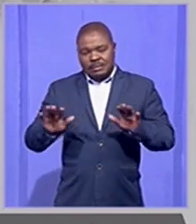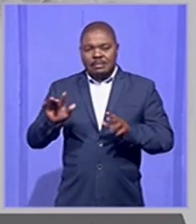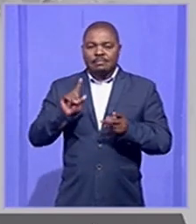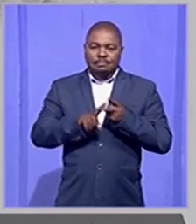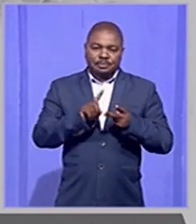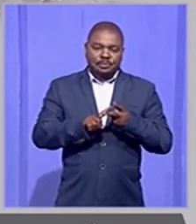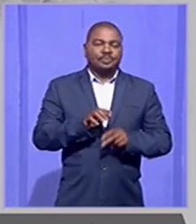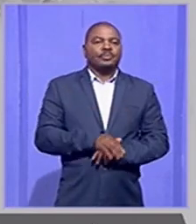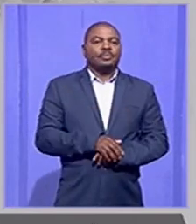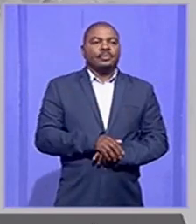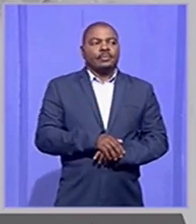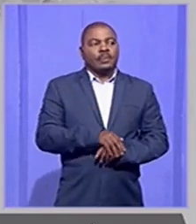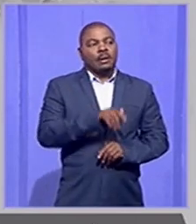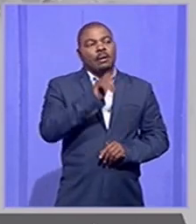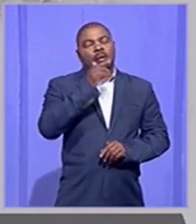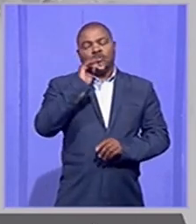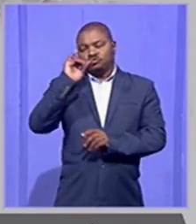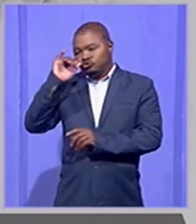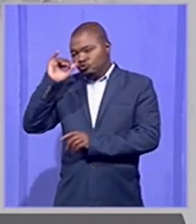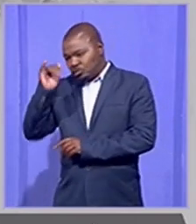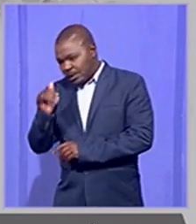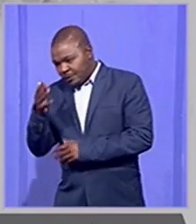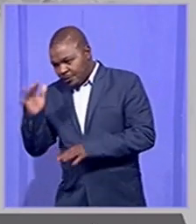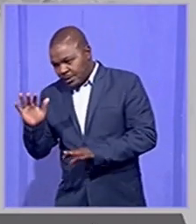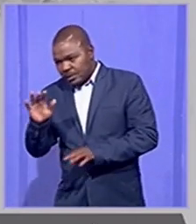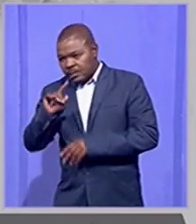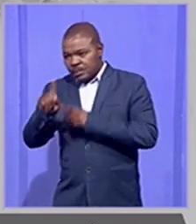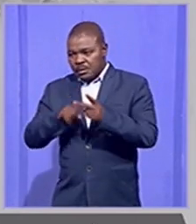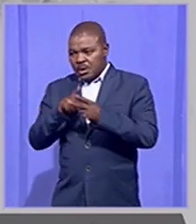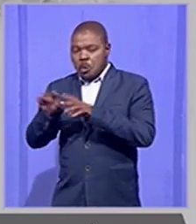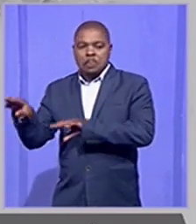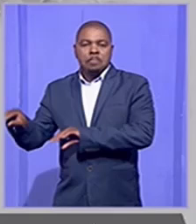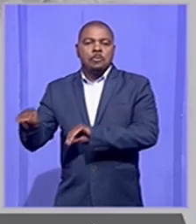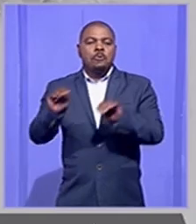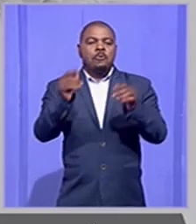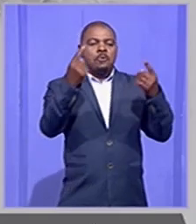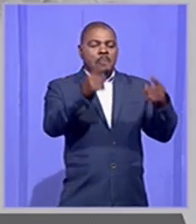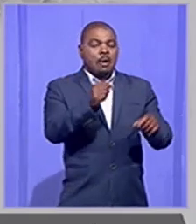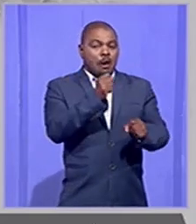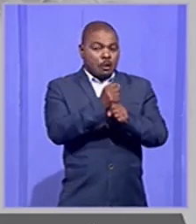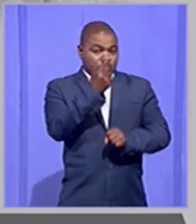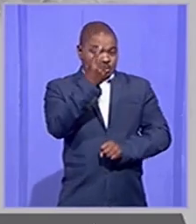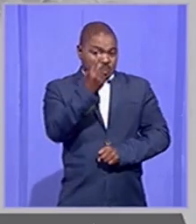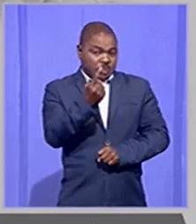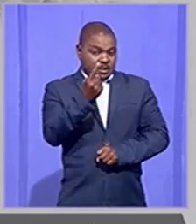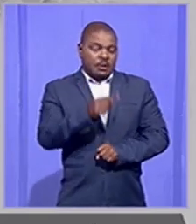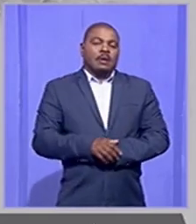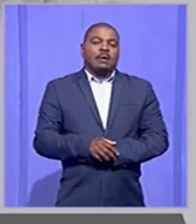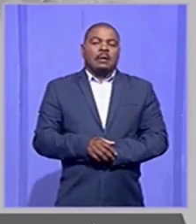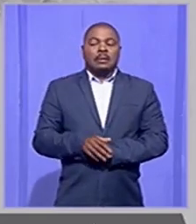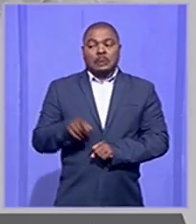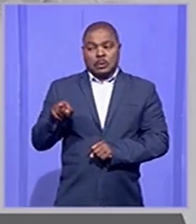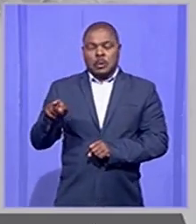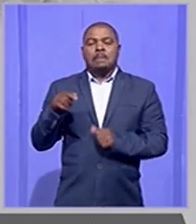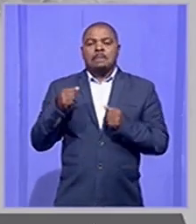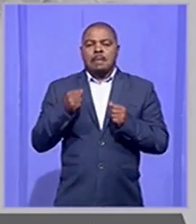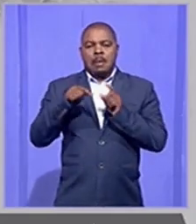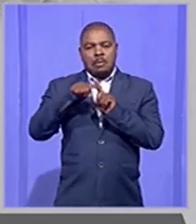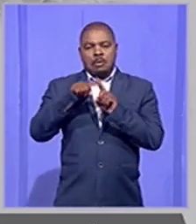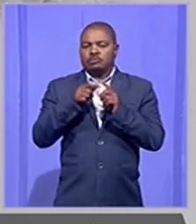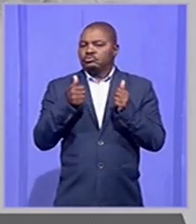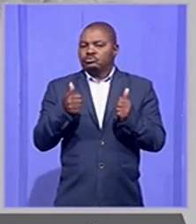checked up and later left for Gauteng. The situation is still positive. There